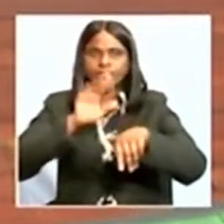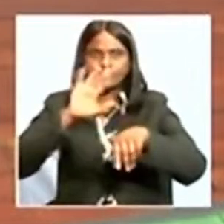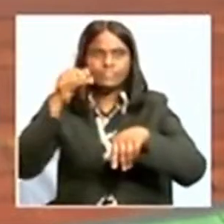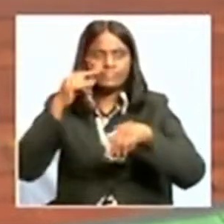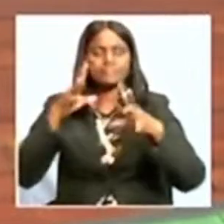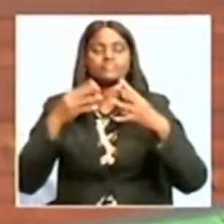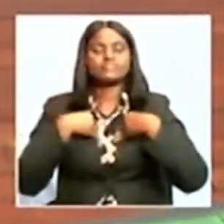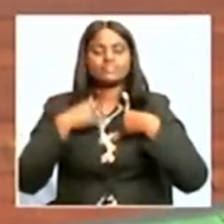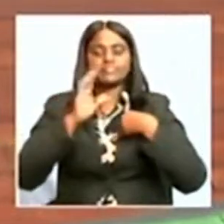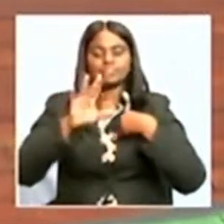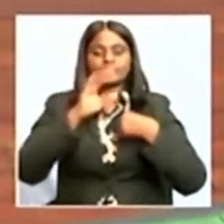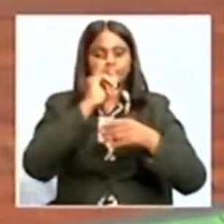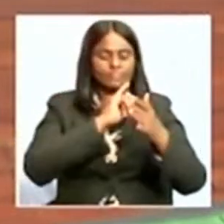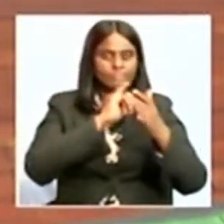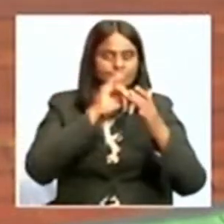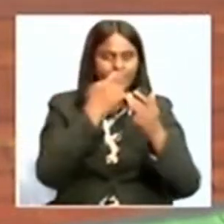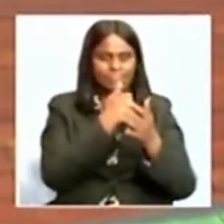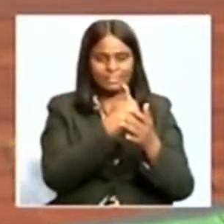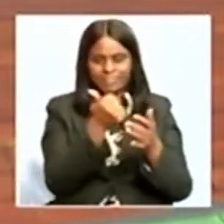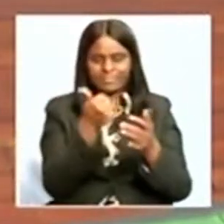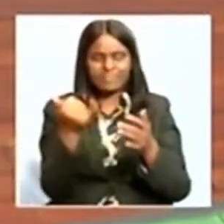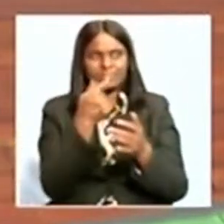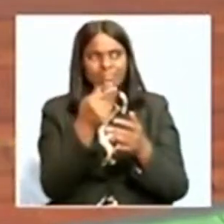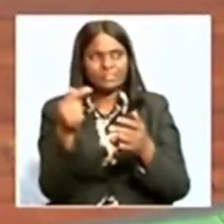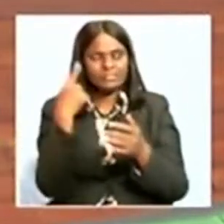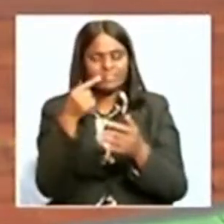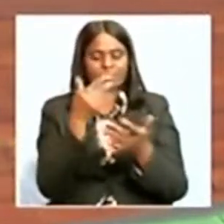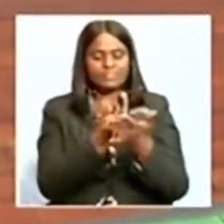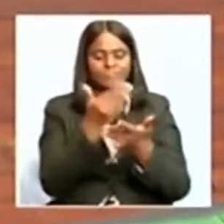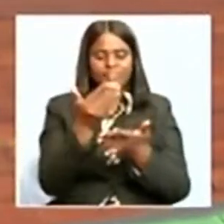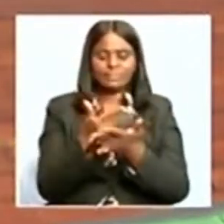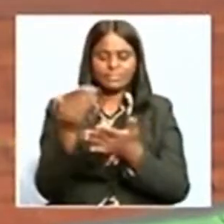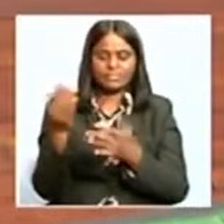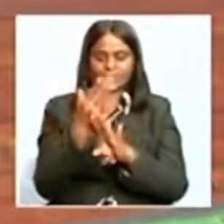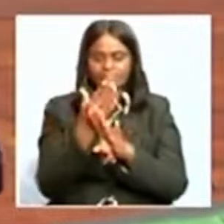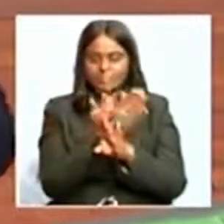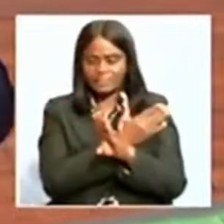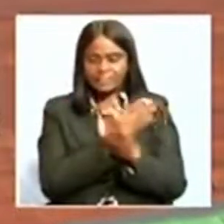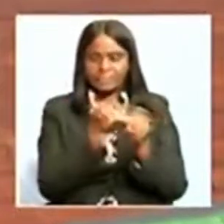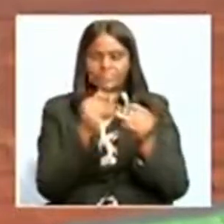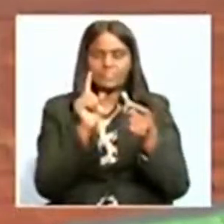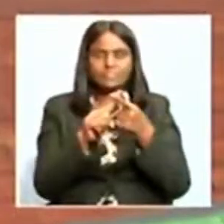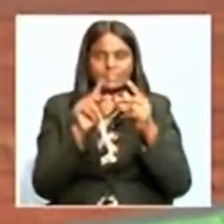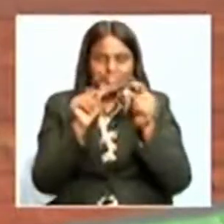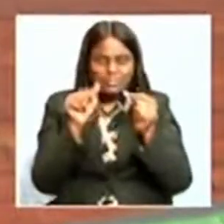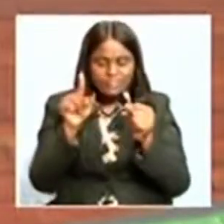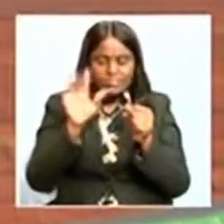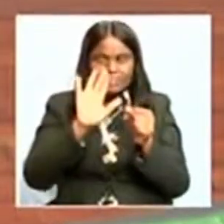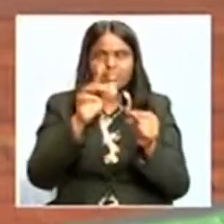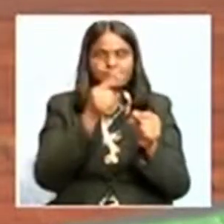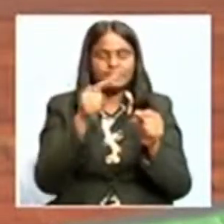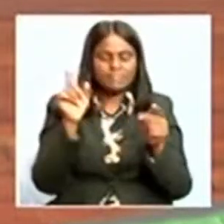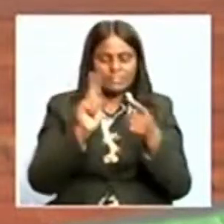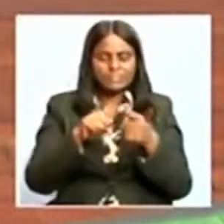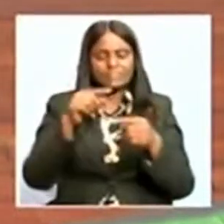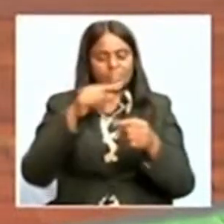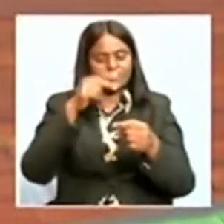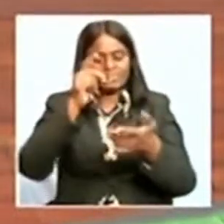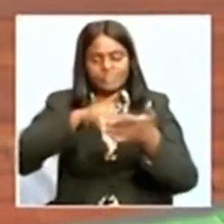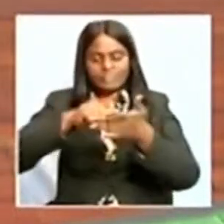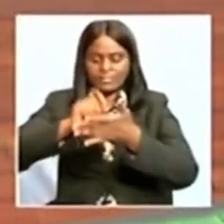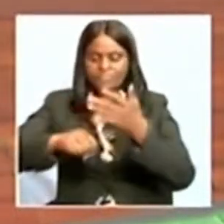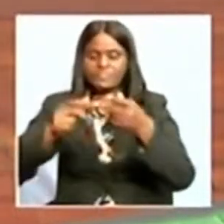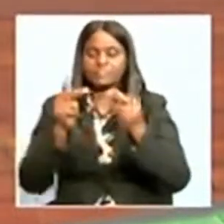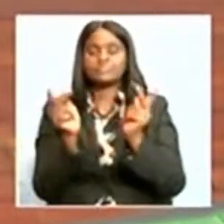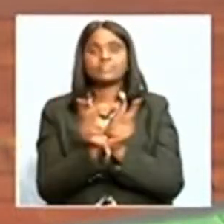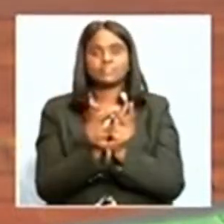the acceptance of entry of any goods for customs purposes prior to the arrival of the goods at a customs